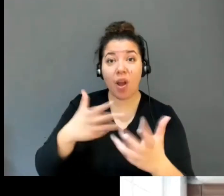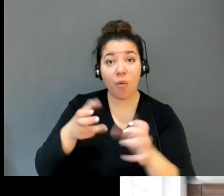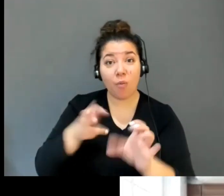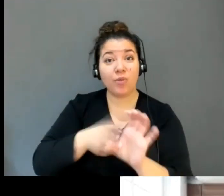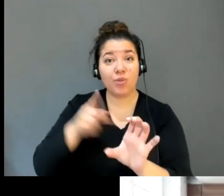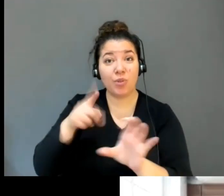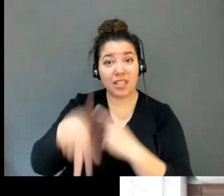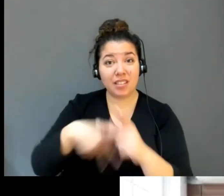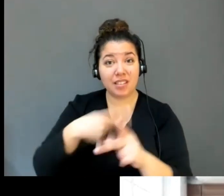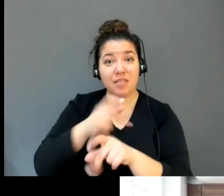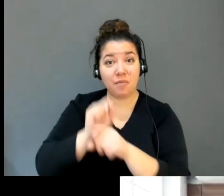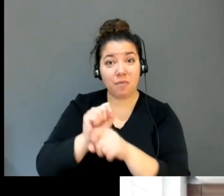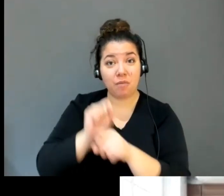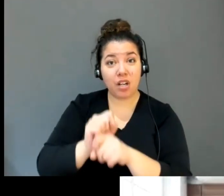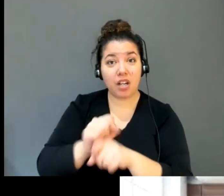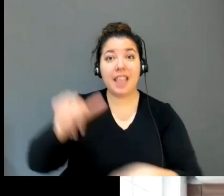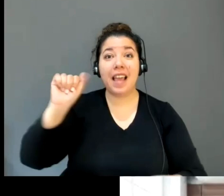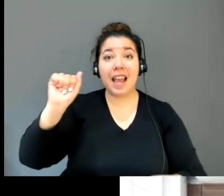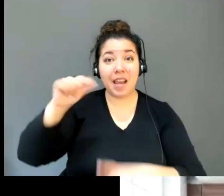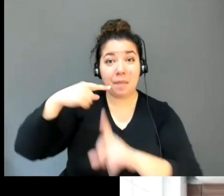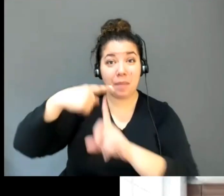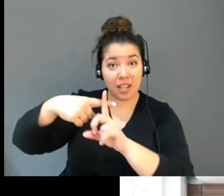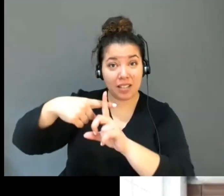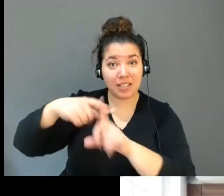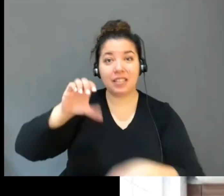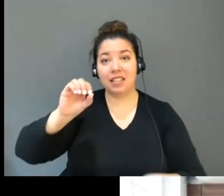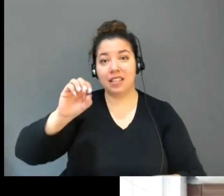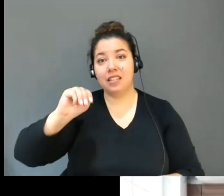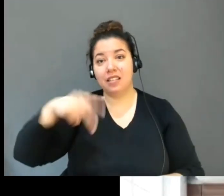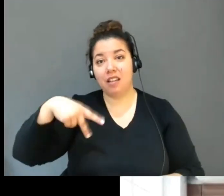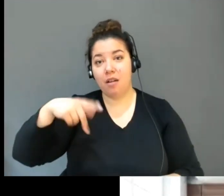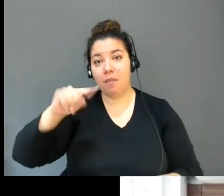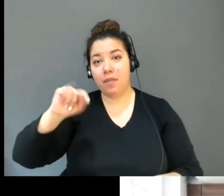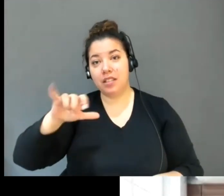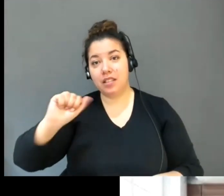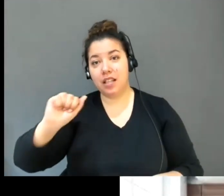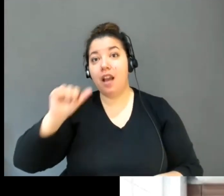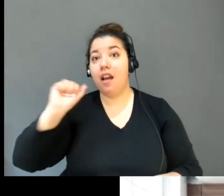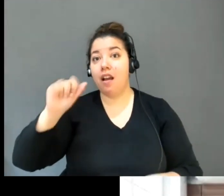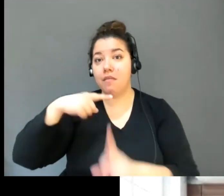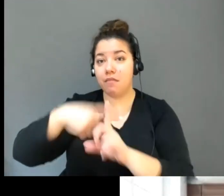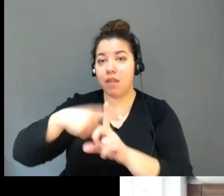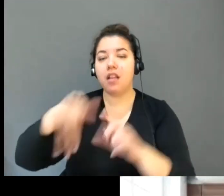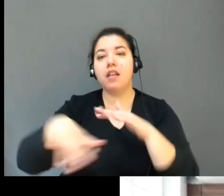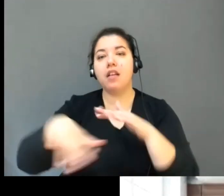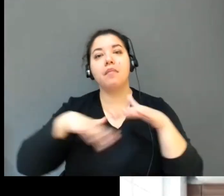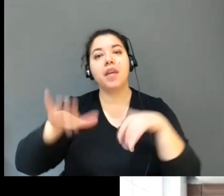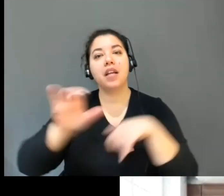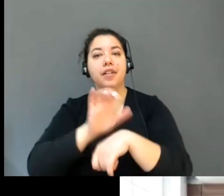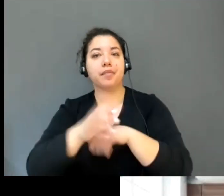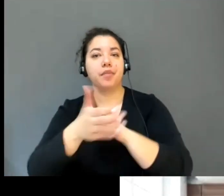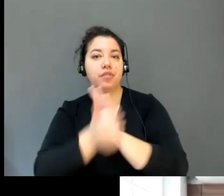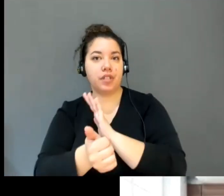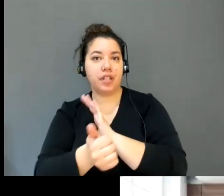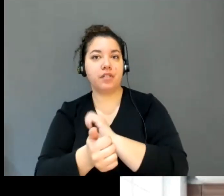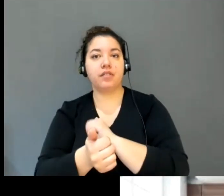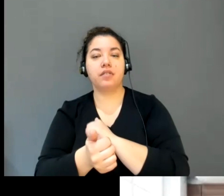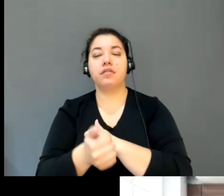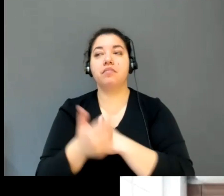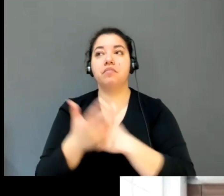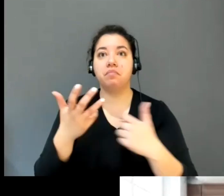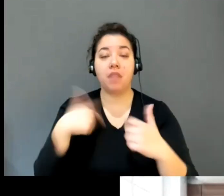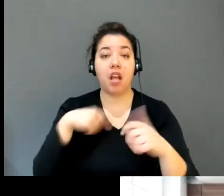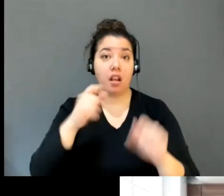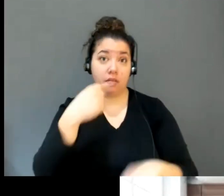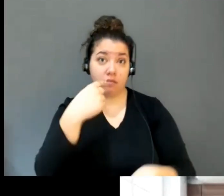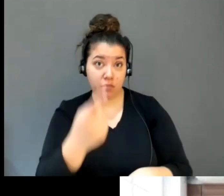industry. The A+ is a wonderful place to start. It just covers basic computer skills. And I can tell you,